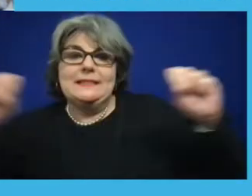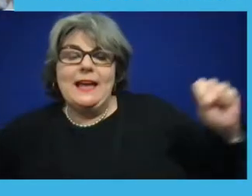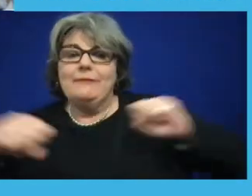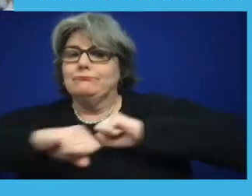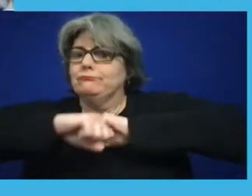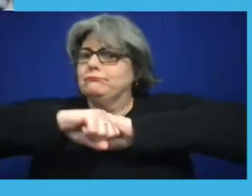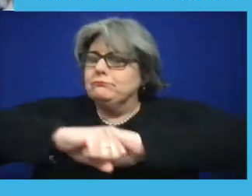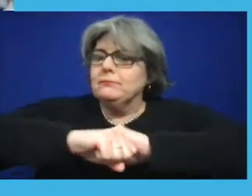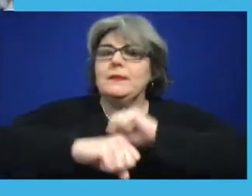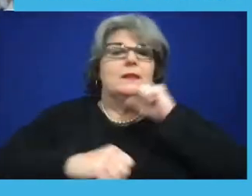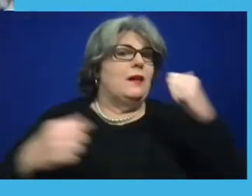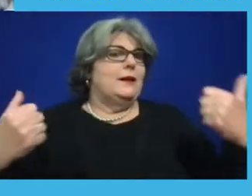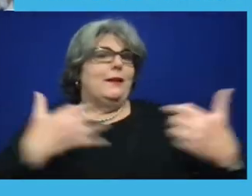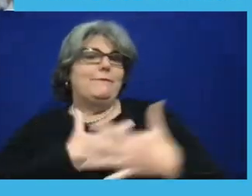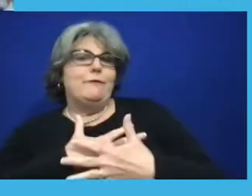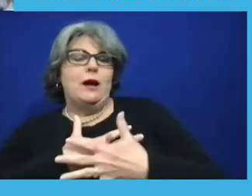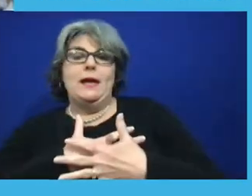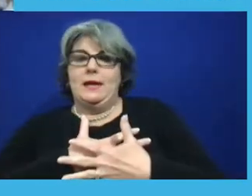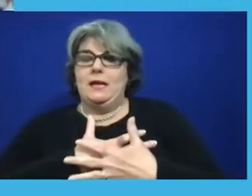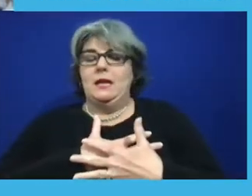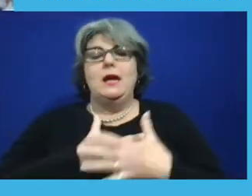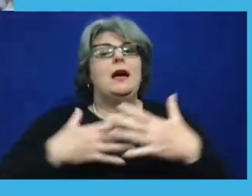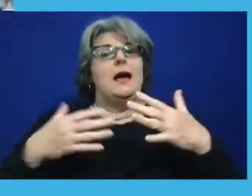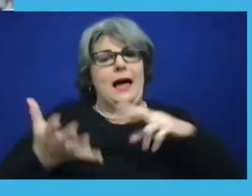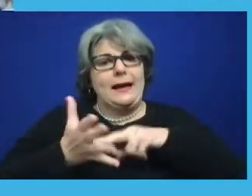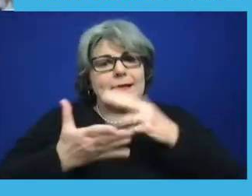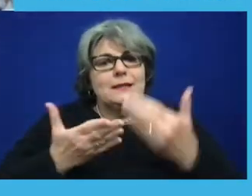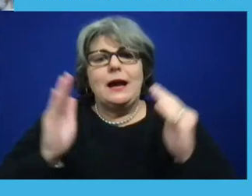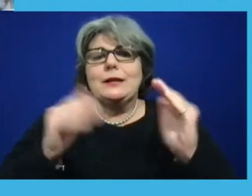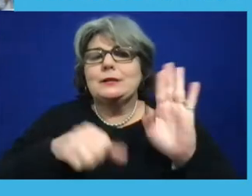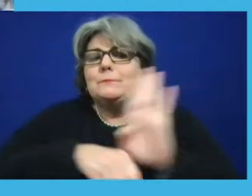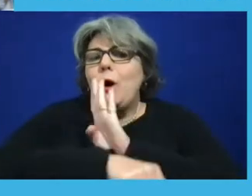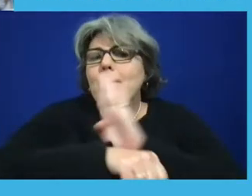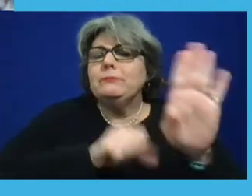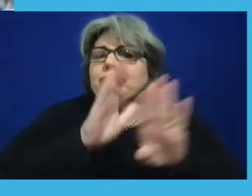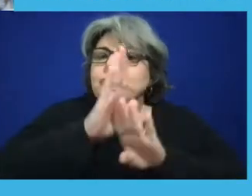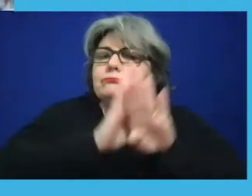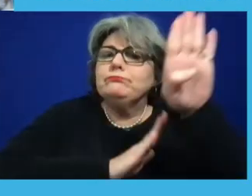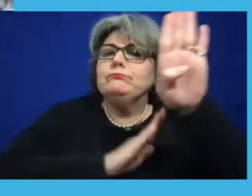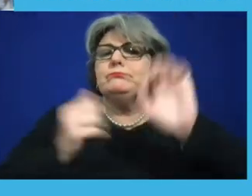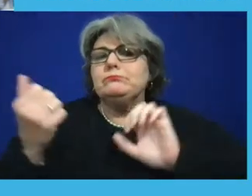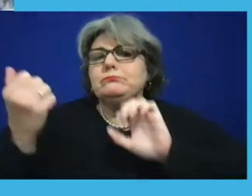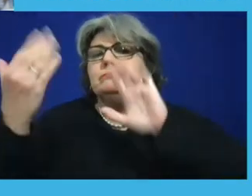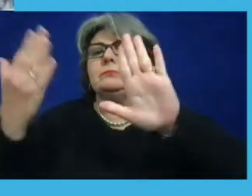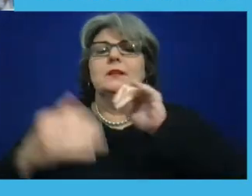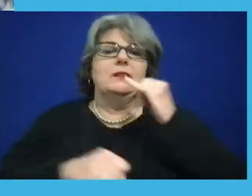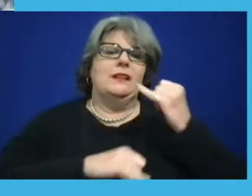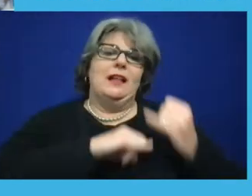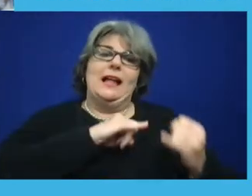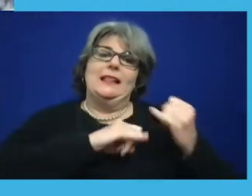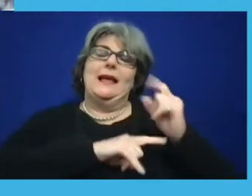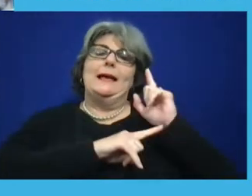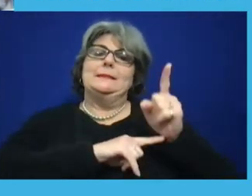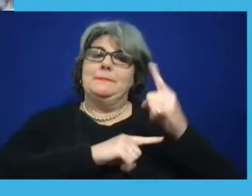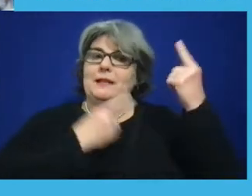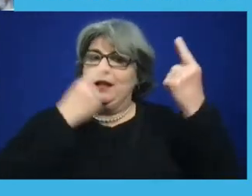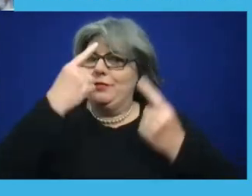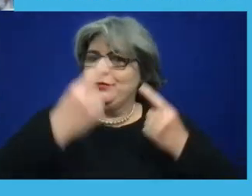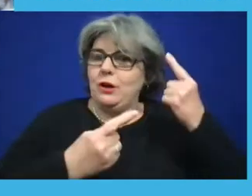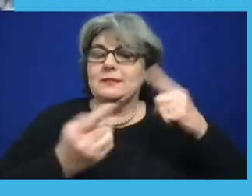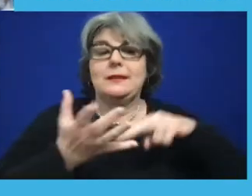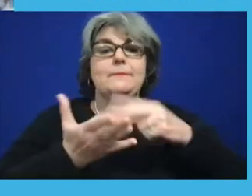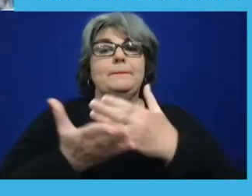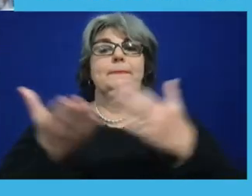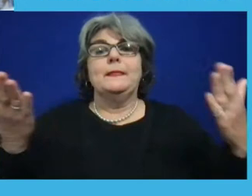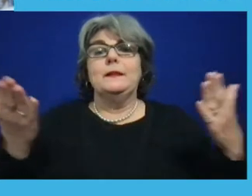you. I intend for our children to grow up safe and secure, not afraid and cowering. I intend for our small businesses to